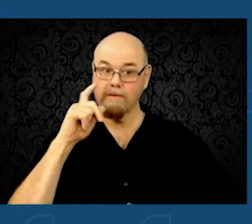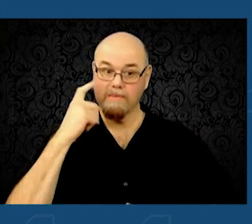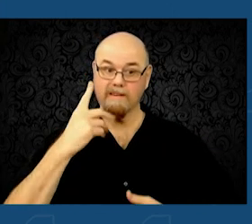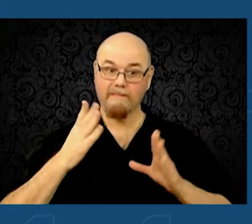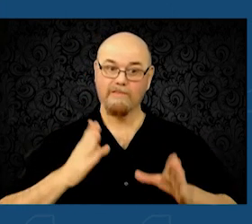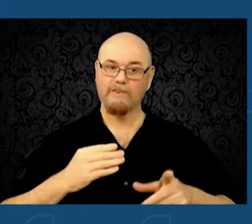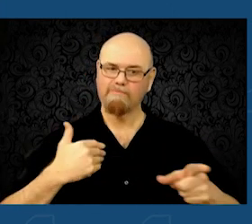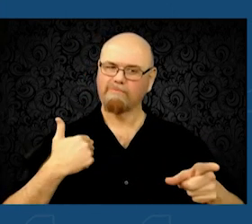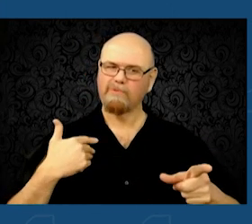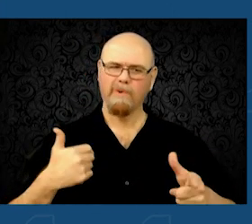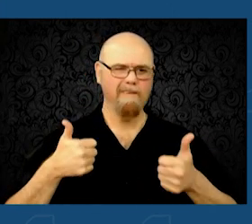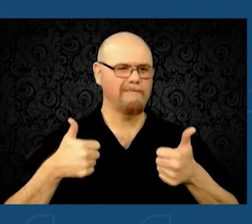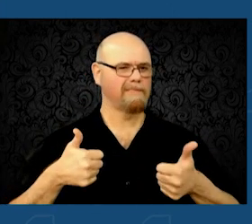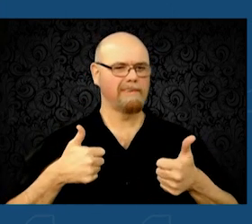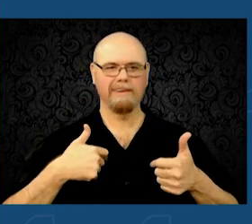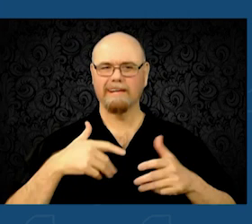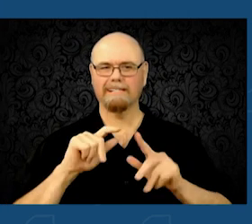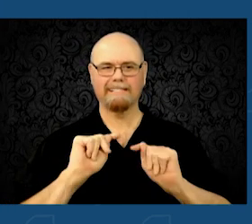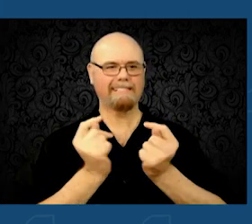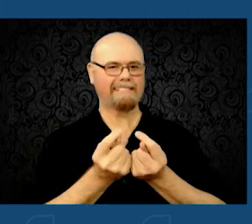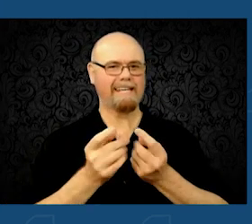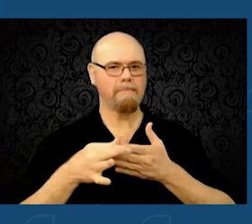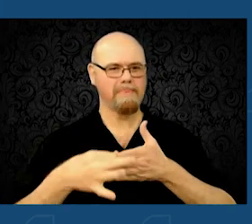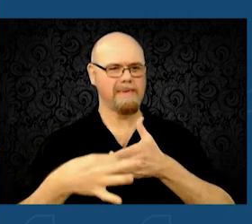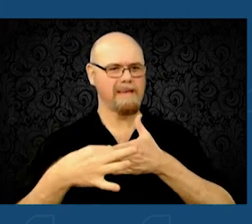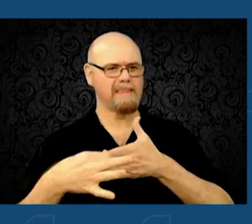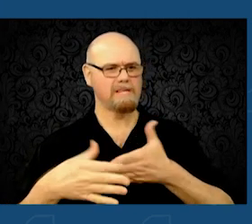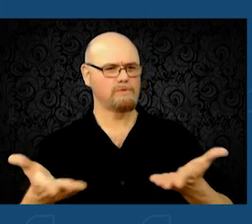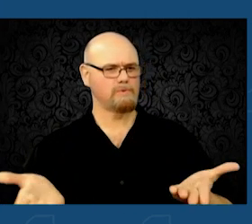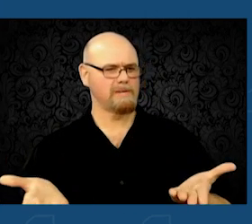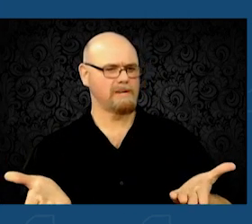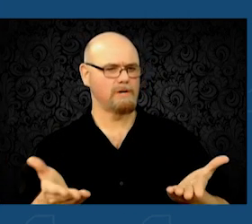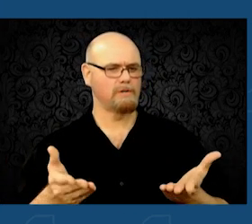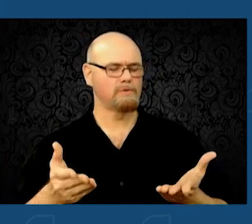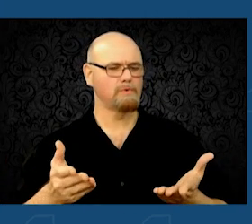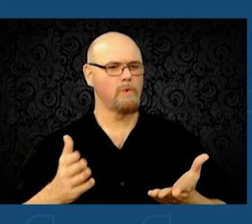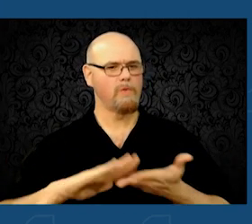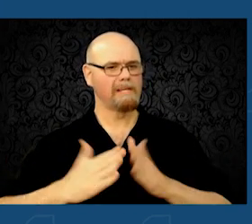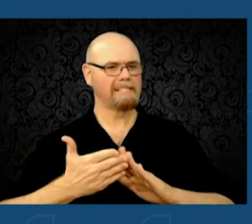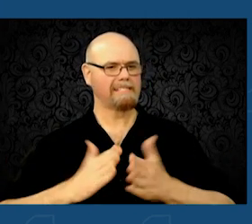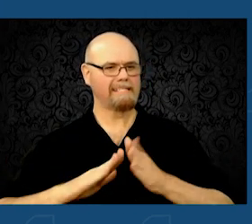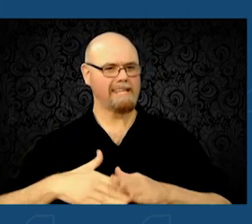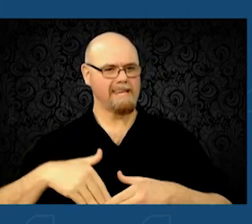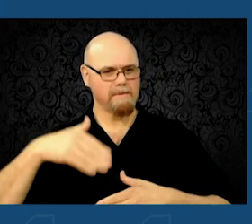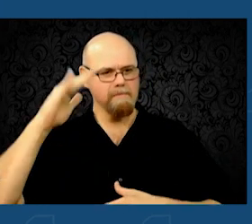team leading you here in the city of Buffalo, and we thank you for that team.